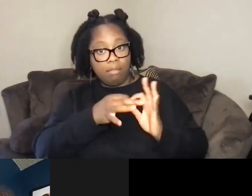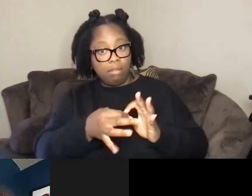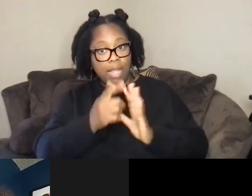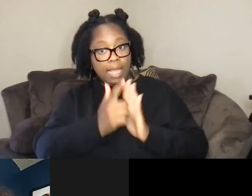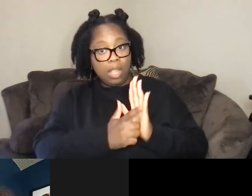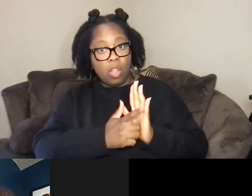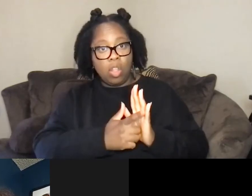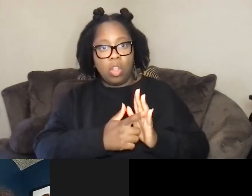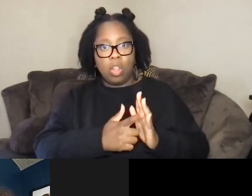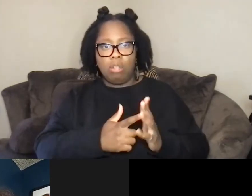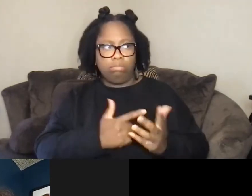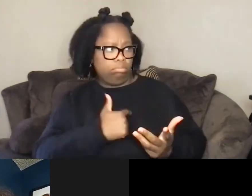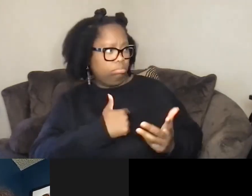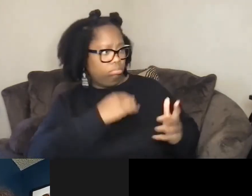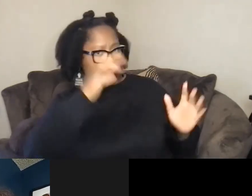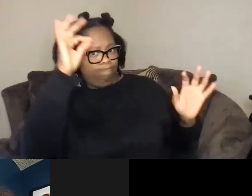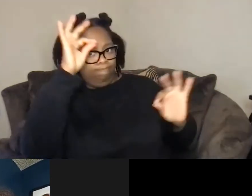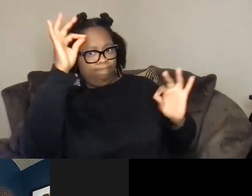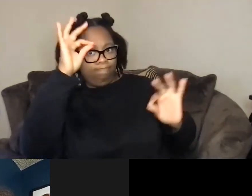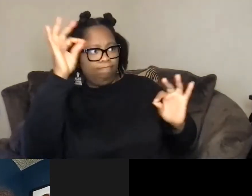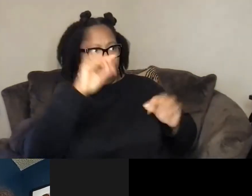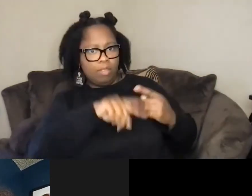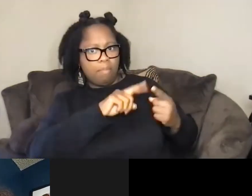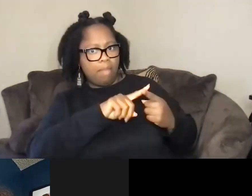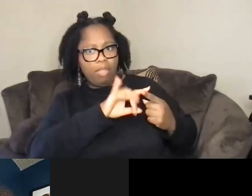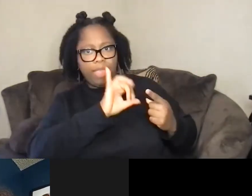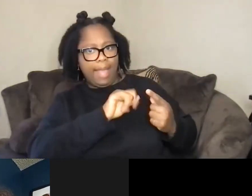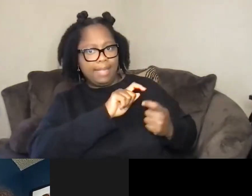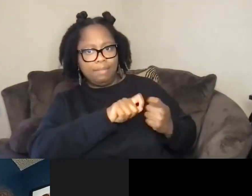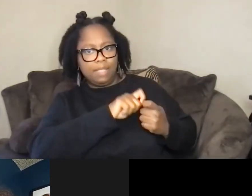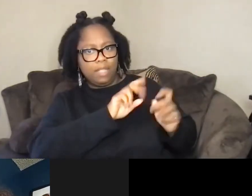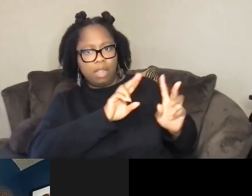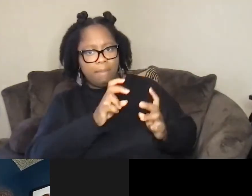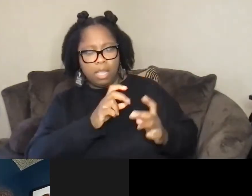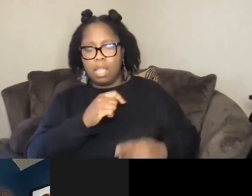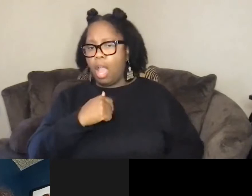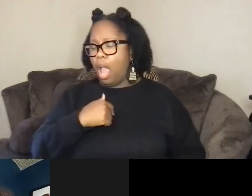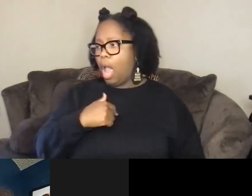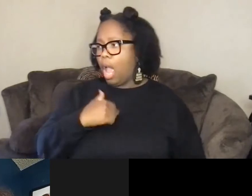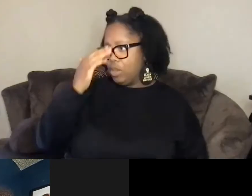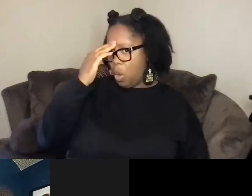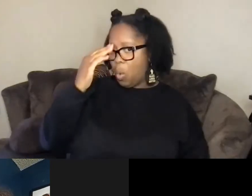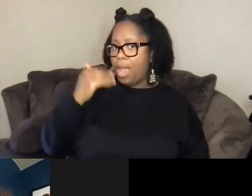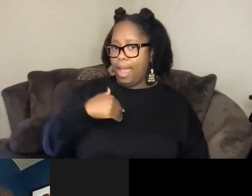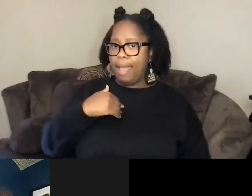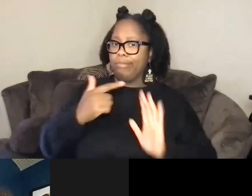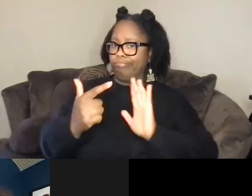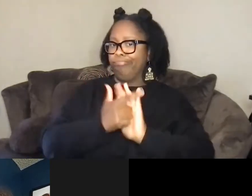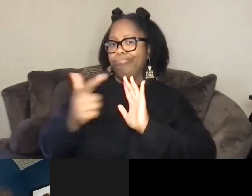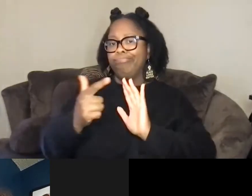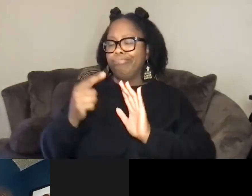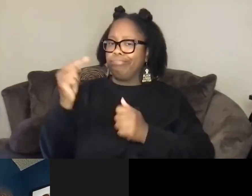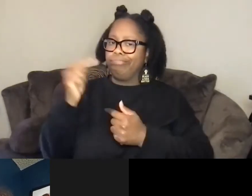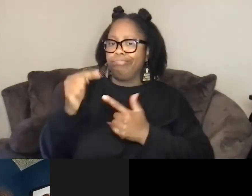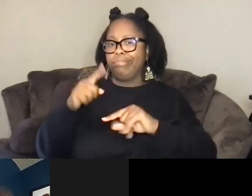don't know anything about that specifically. I know that there are prohibitions, but I think